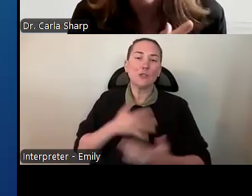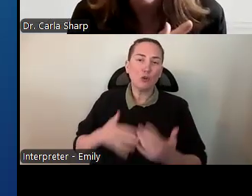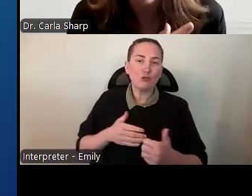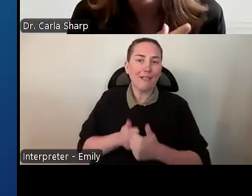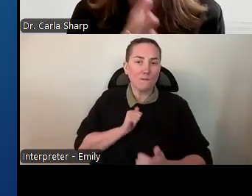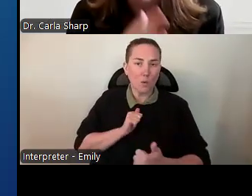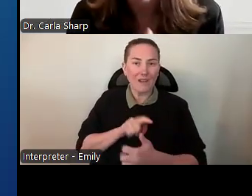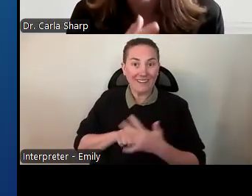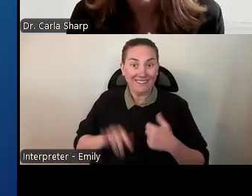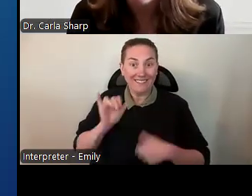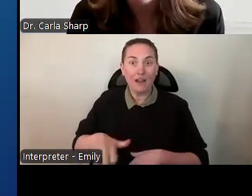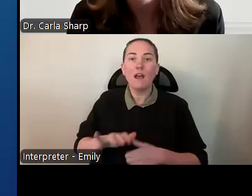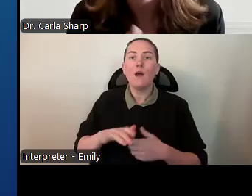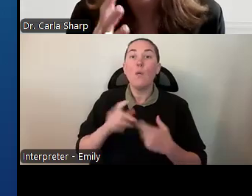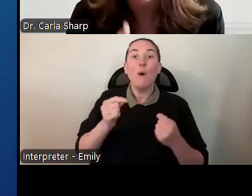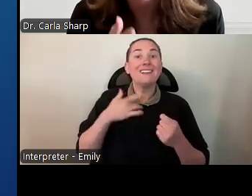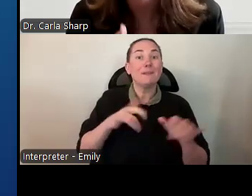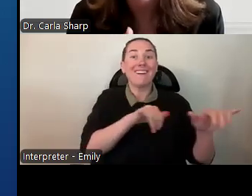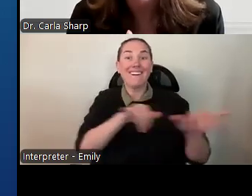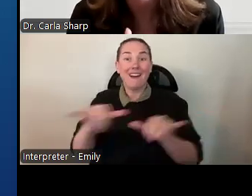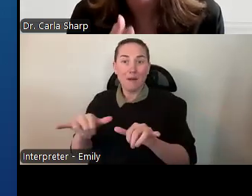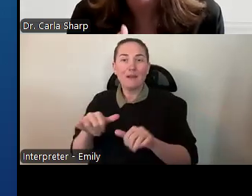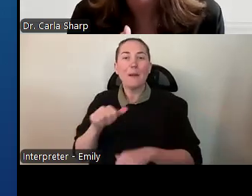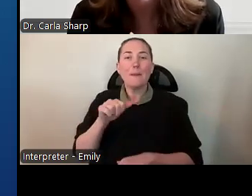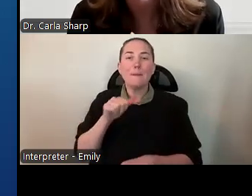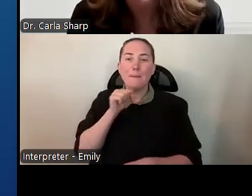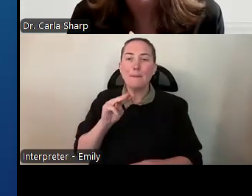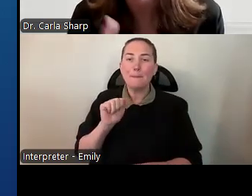those 10 categories have in common maladaptive self and